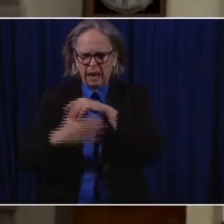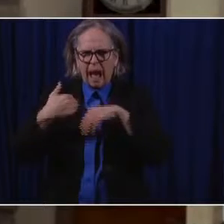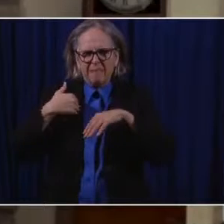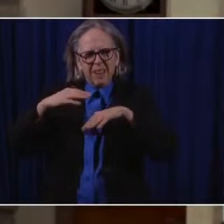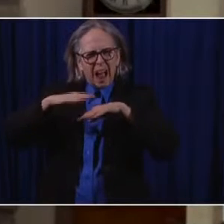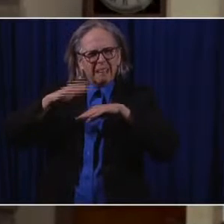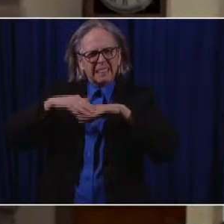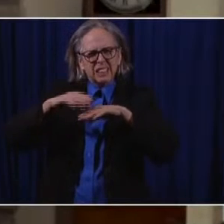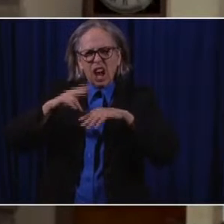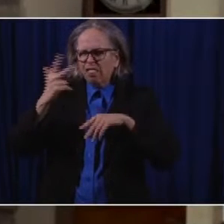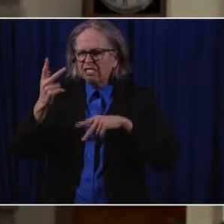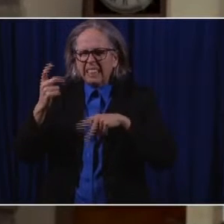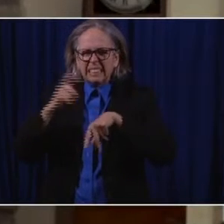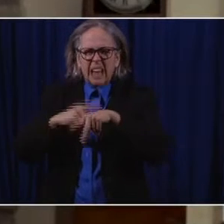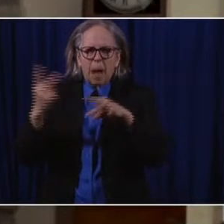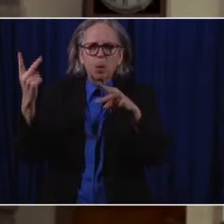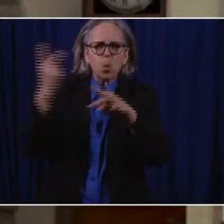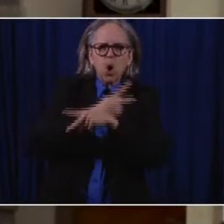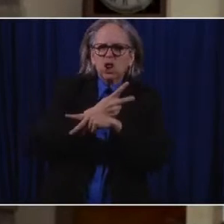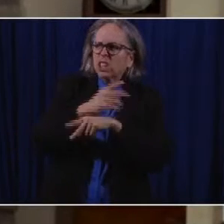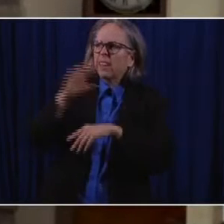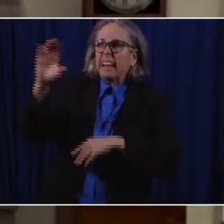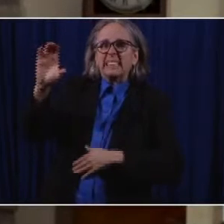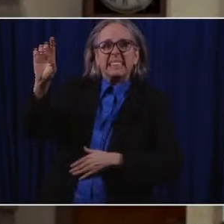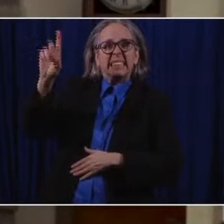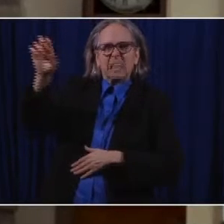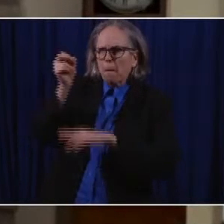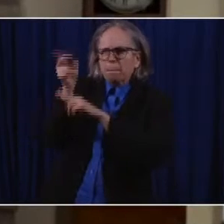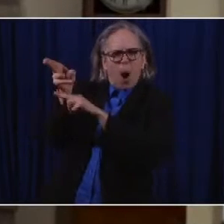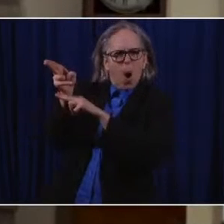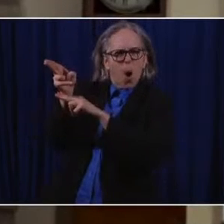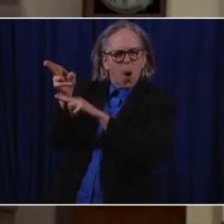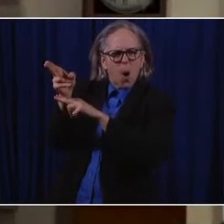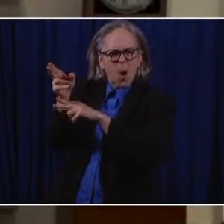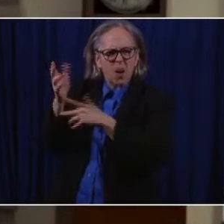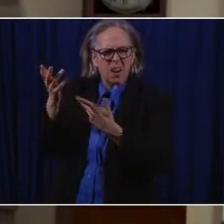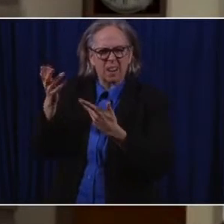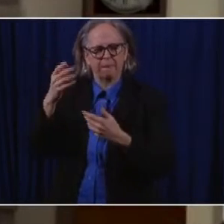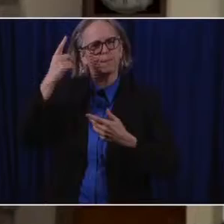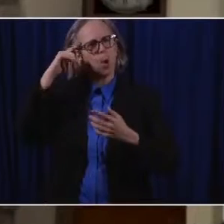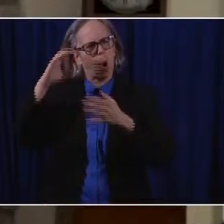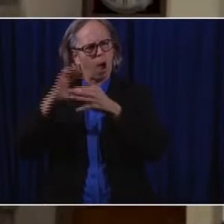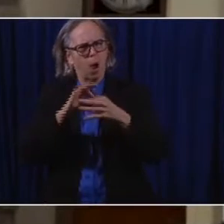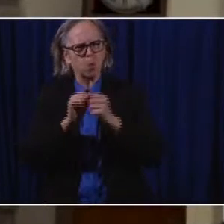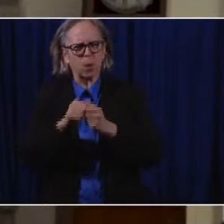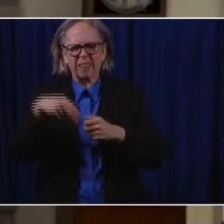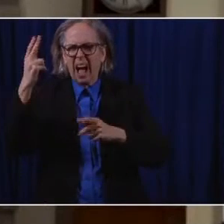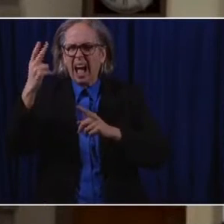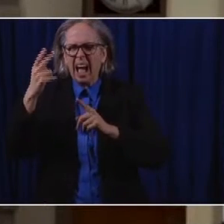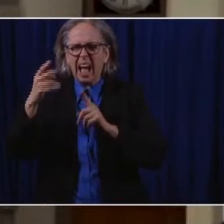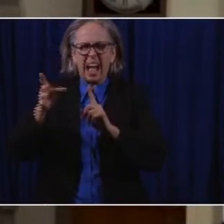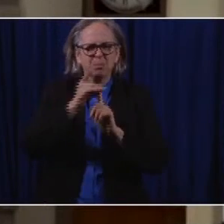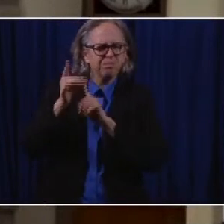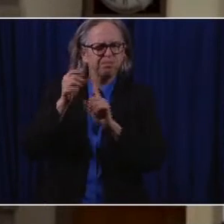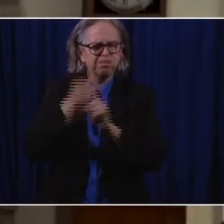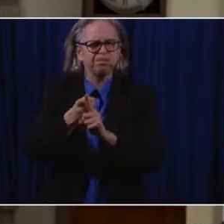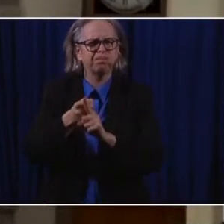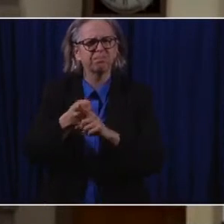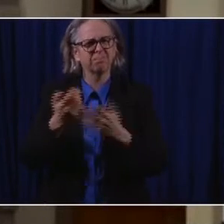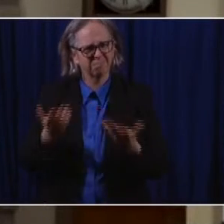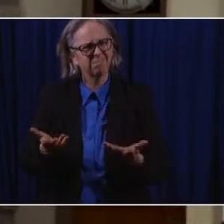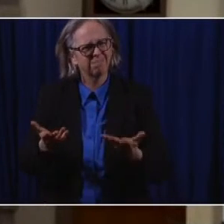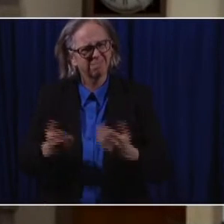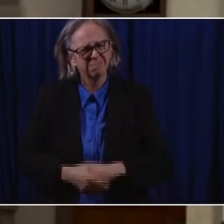of cases that the CDC requires for the county to be considered high incidence. So it's high incidence multiplied